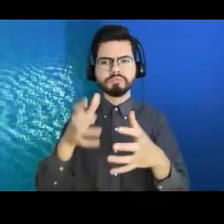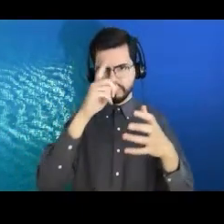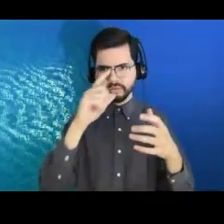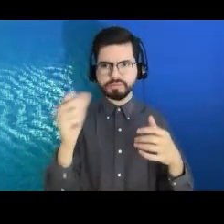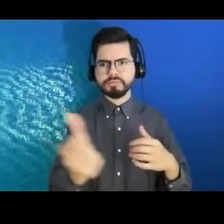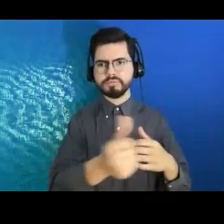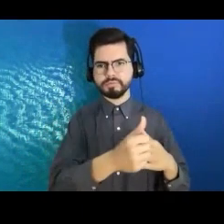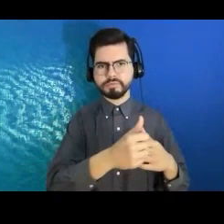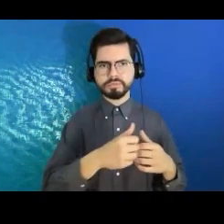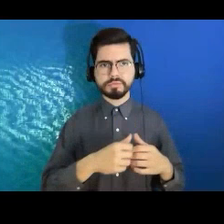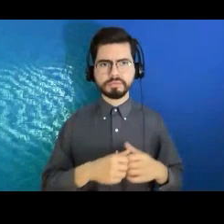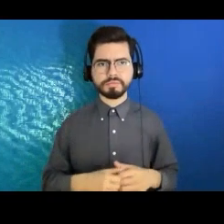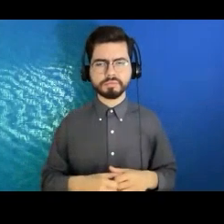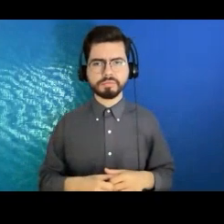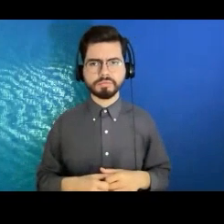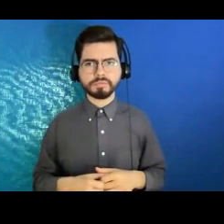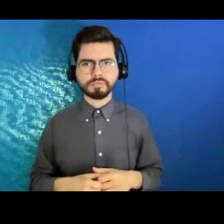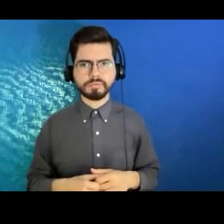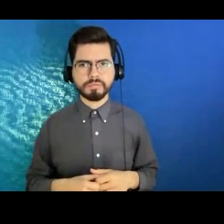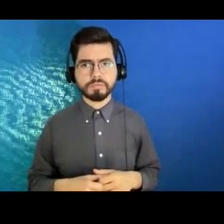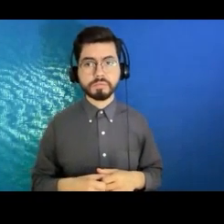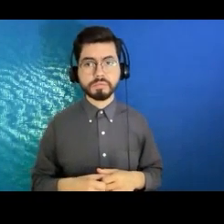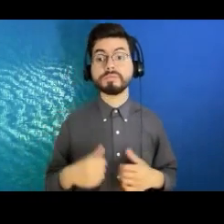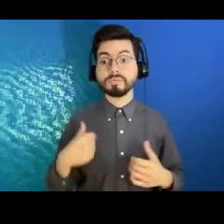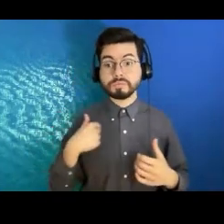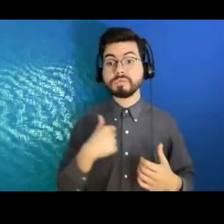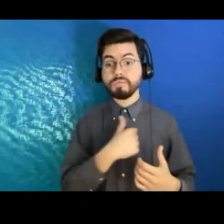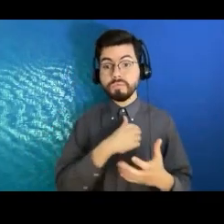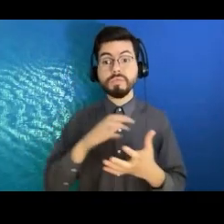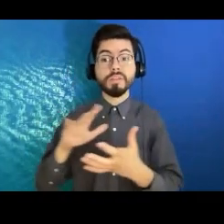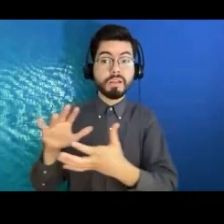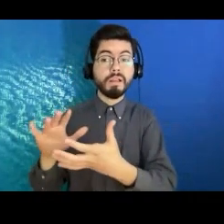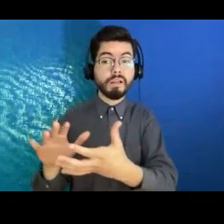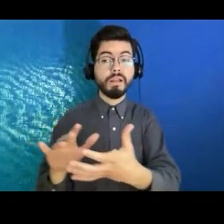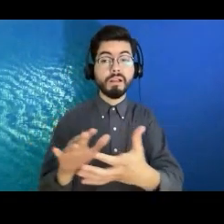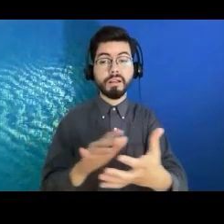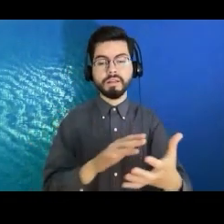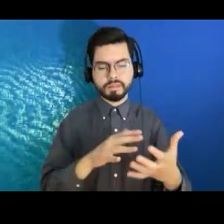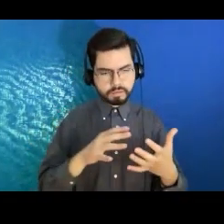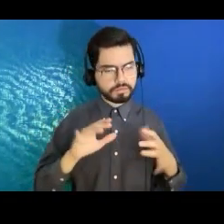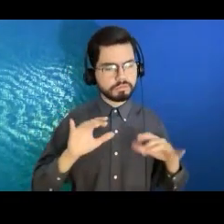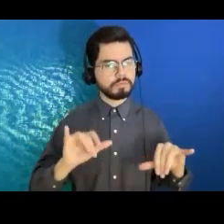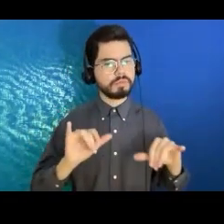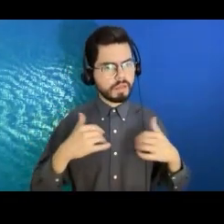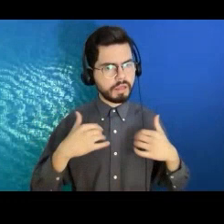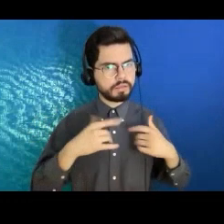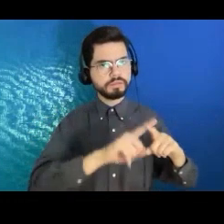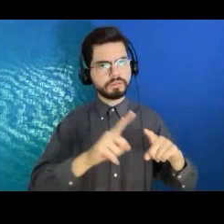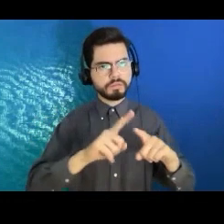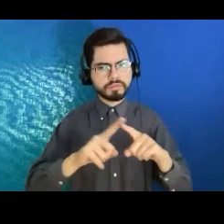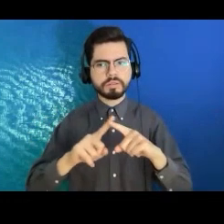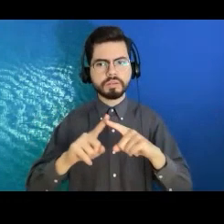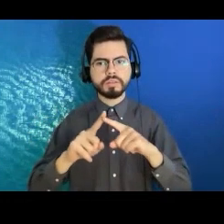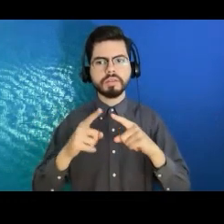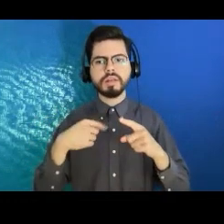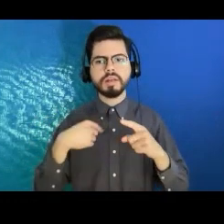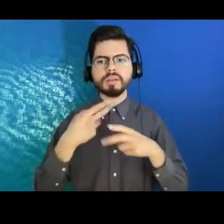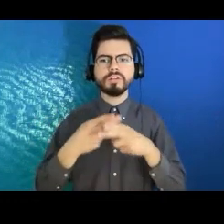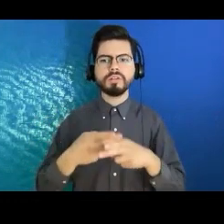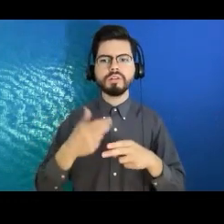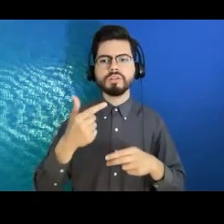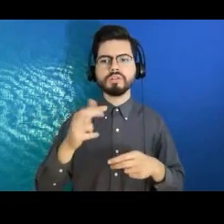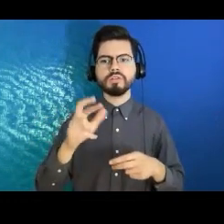And we spend a lot of time trying to study, like, well, we've got these areas. I call them grazing lawns because that's a term